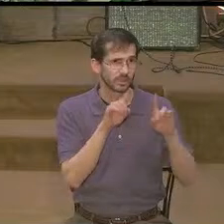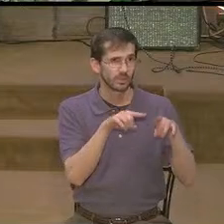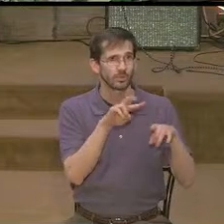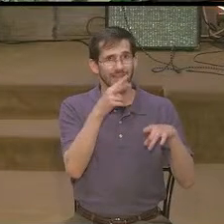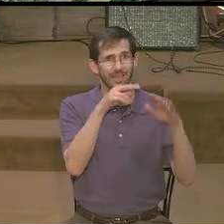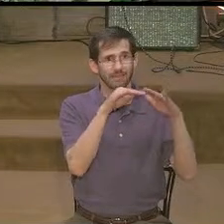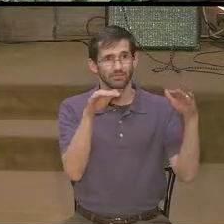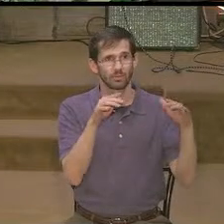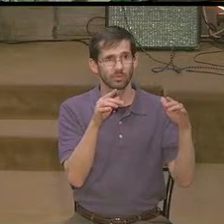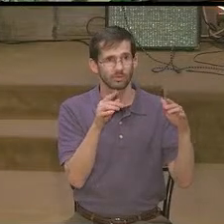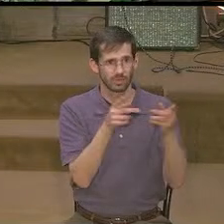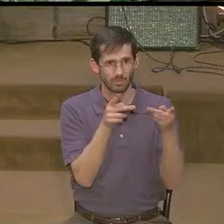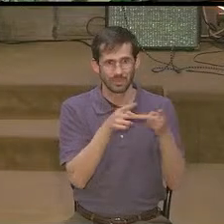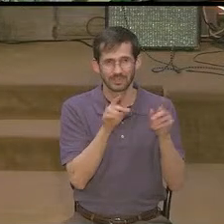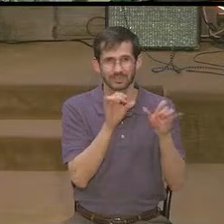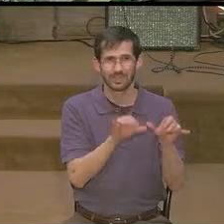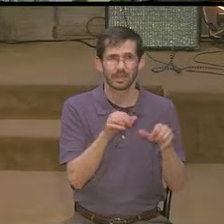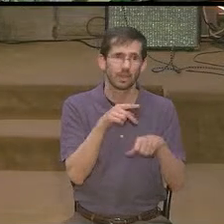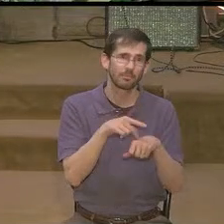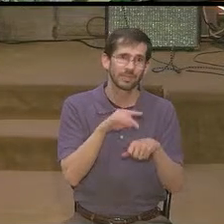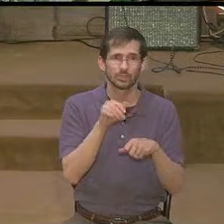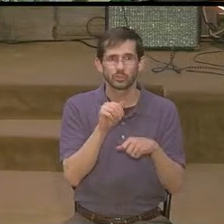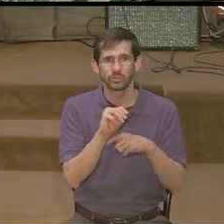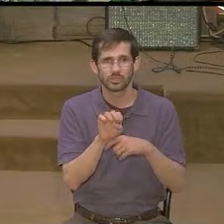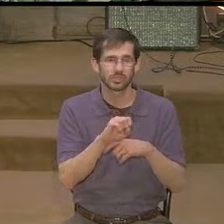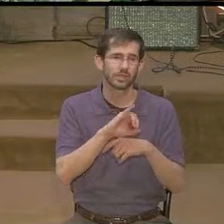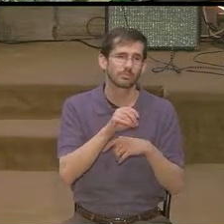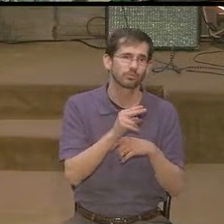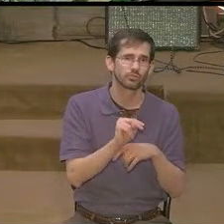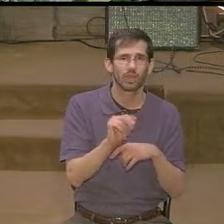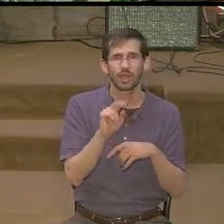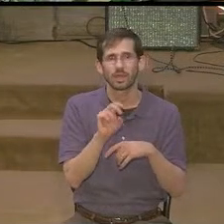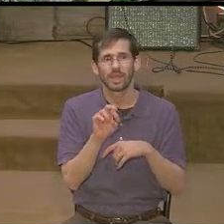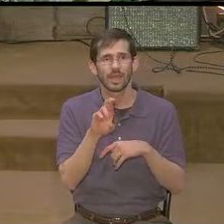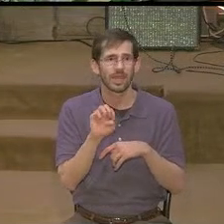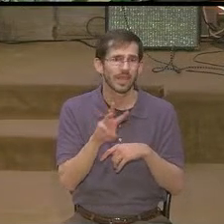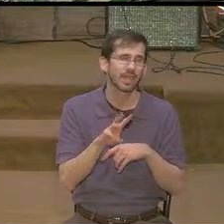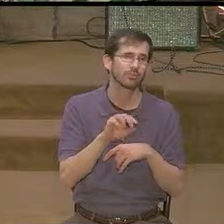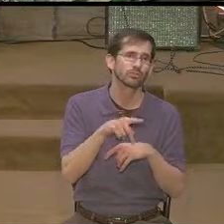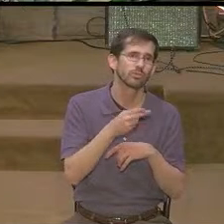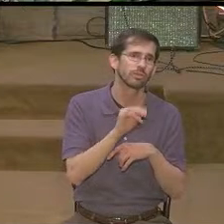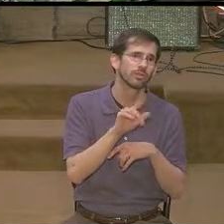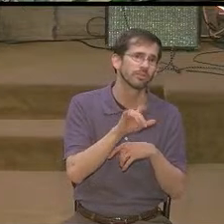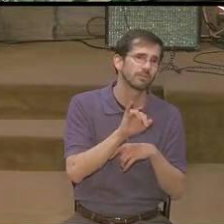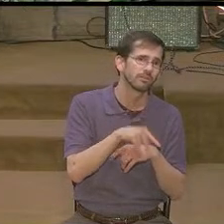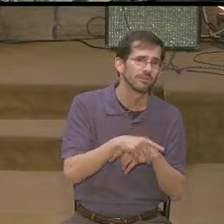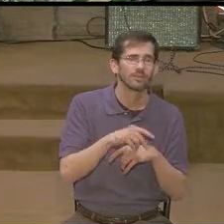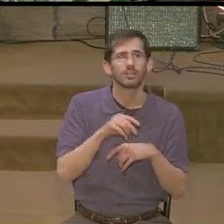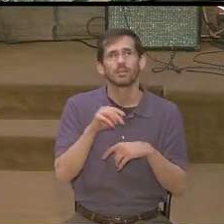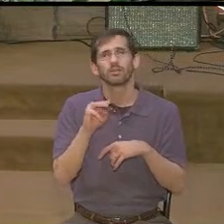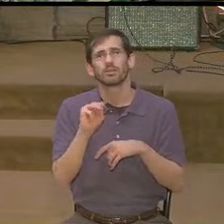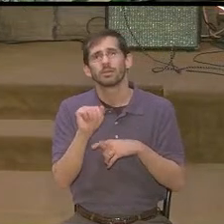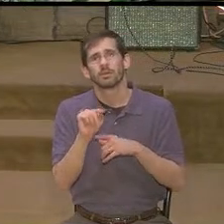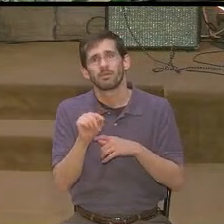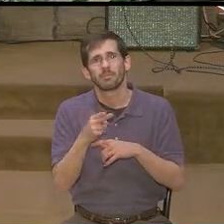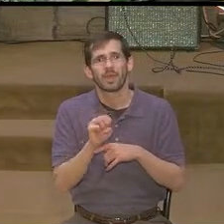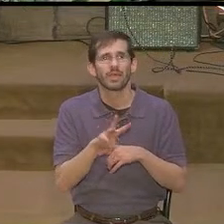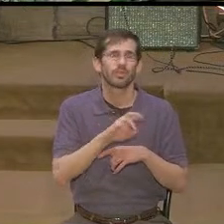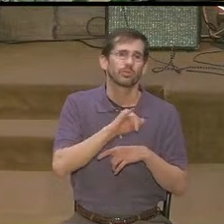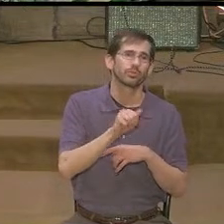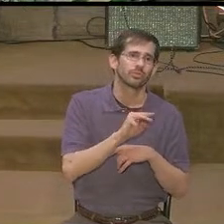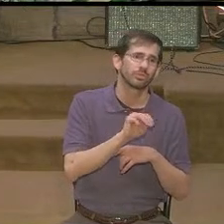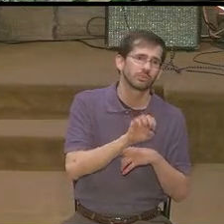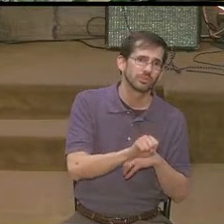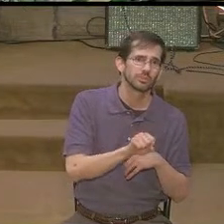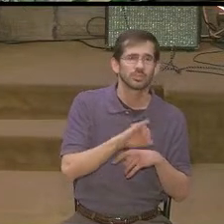Peter, James, John, Andrew, Philip, Thomas, Bartholomew, Matthew, James, the son of Alphaeus, Simon the Zealot, and Judas, the son